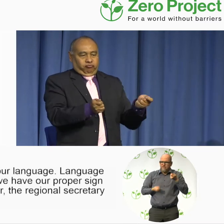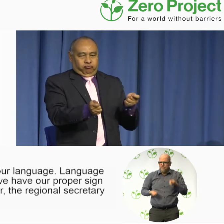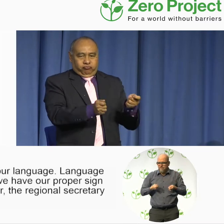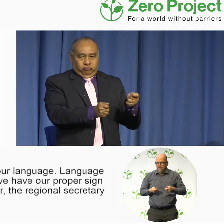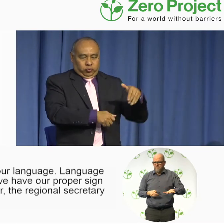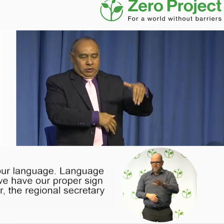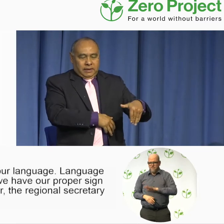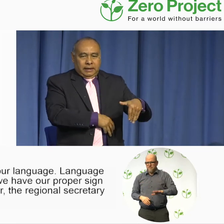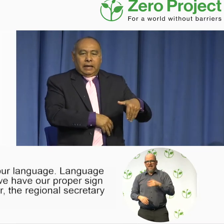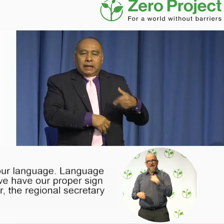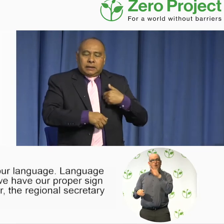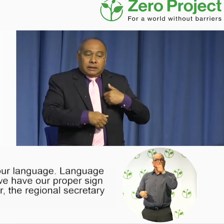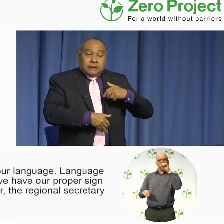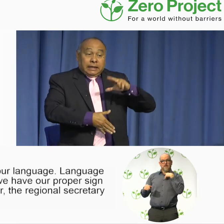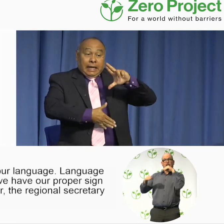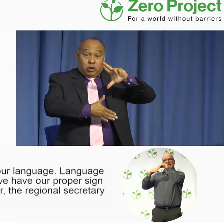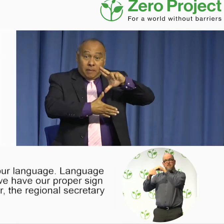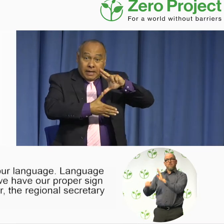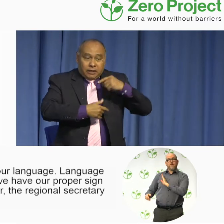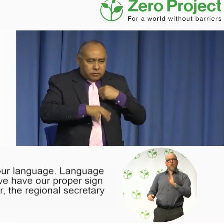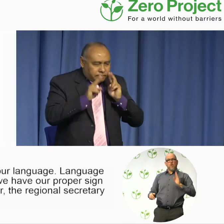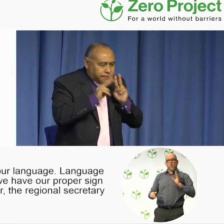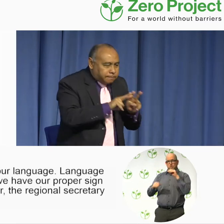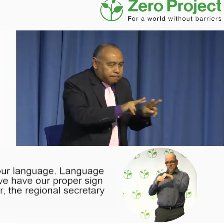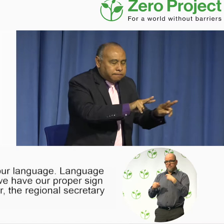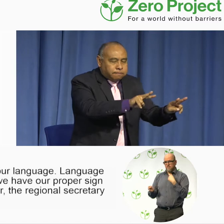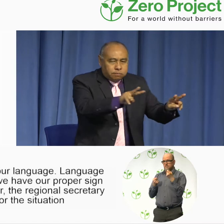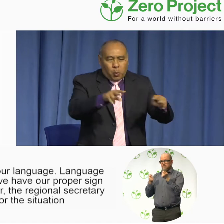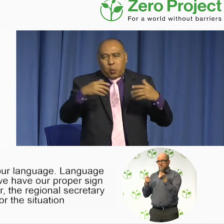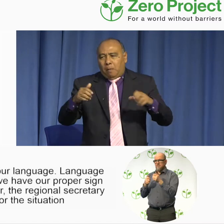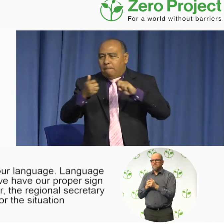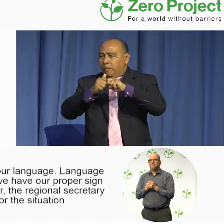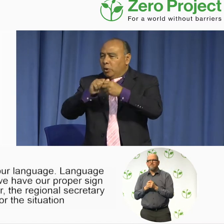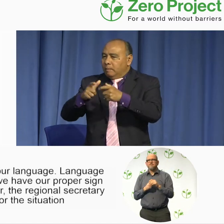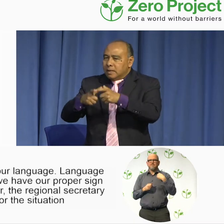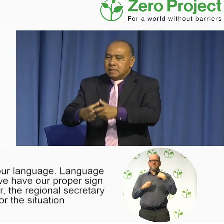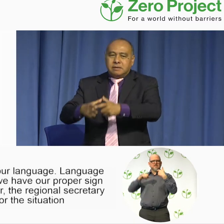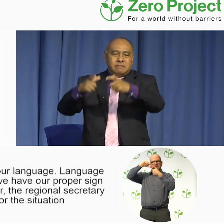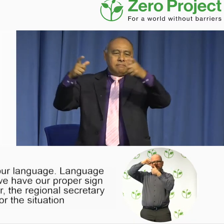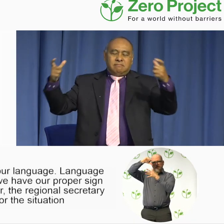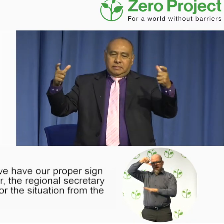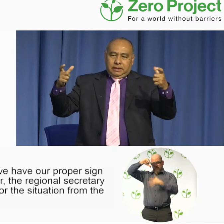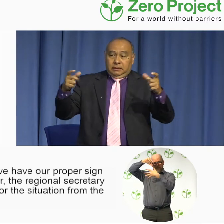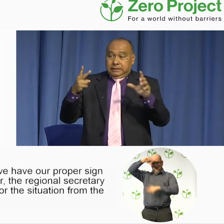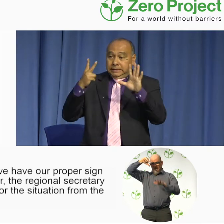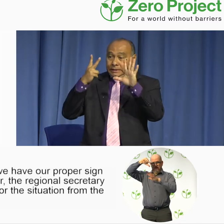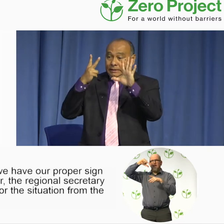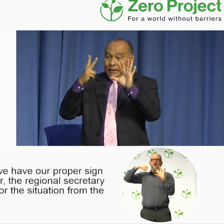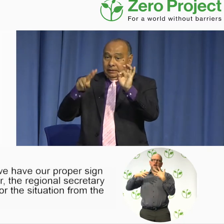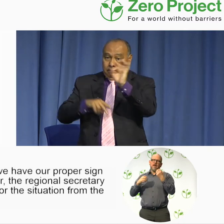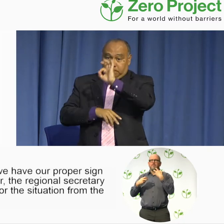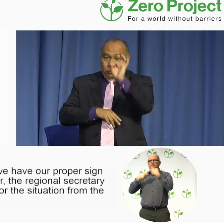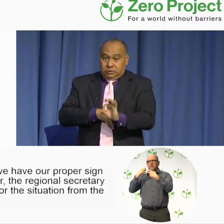I'm in charge of the regional secretary. And looking for the situation from